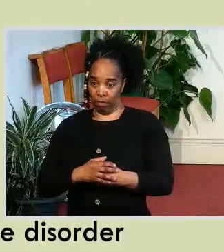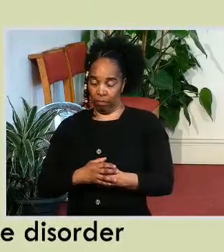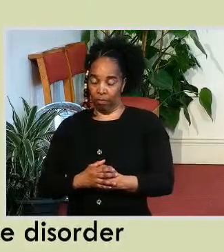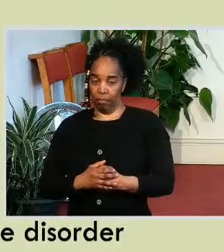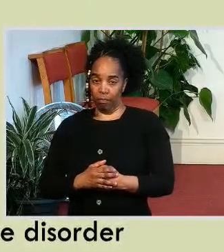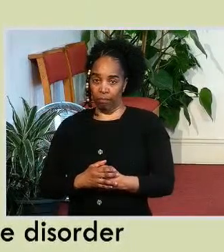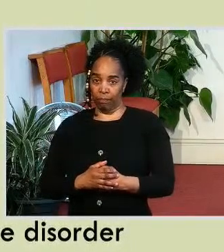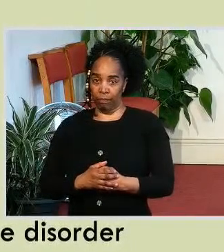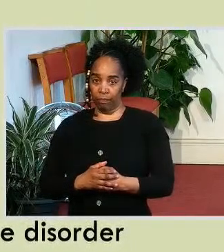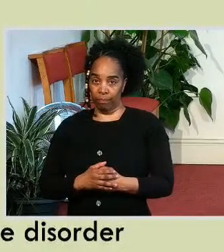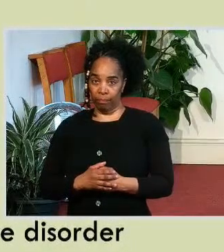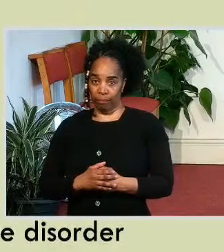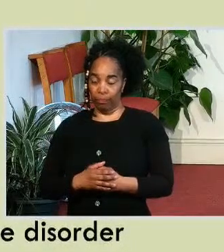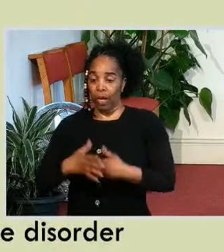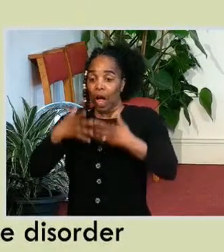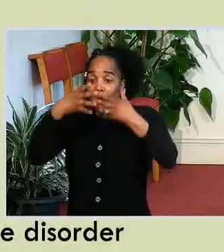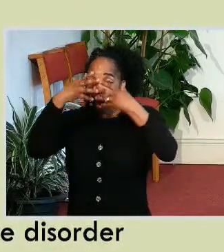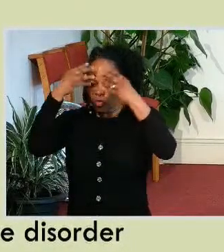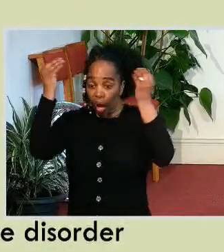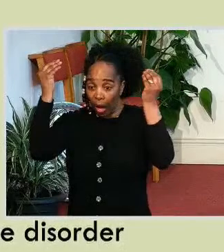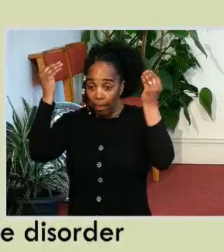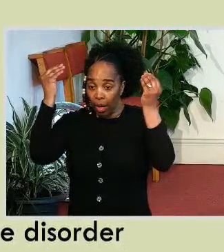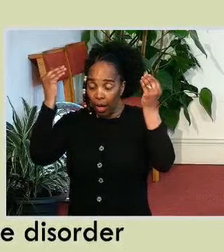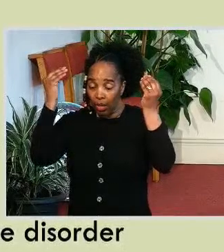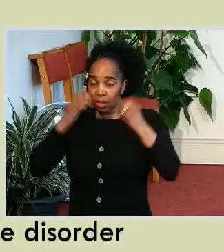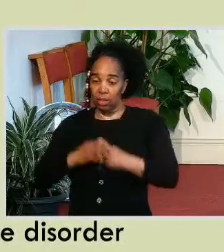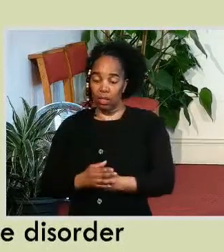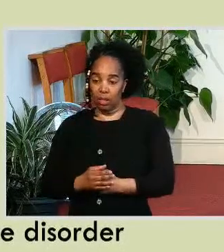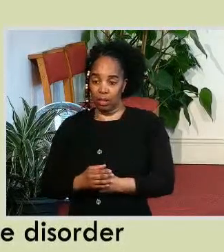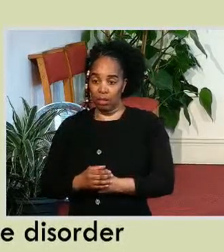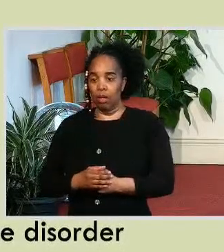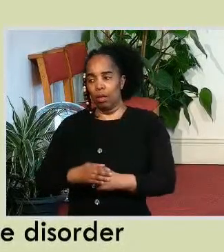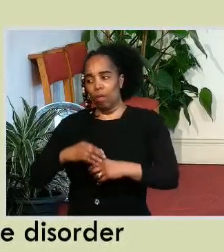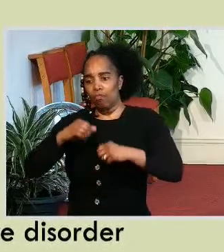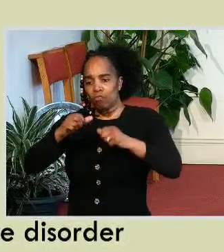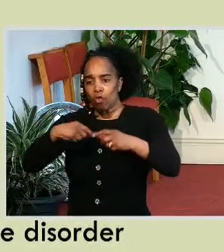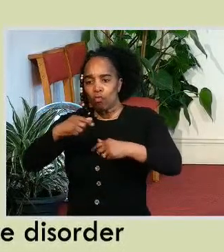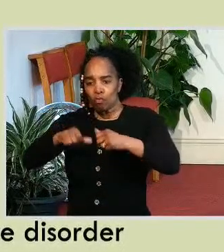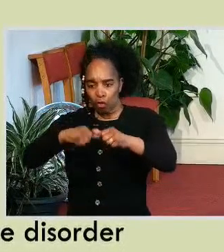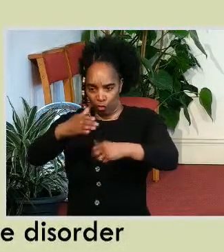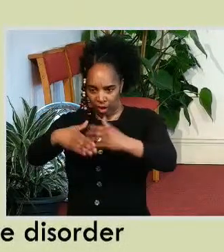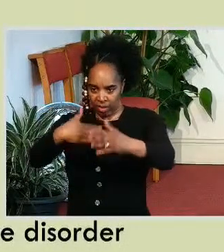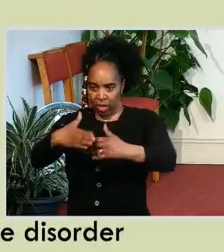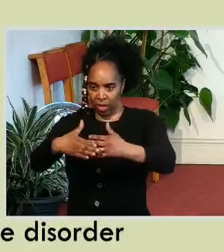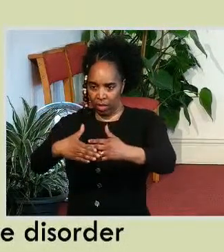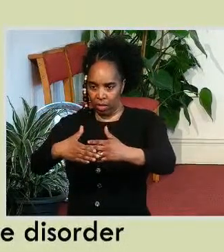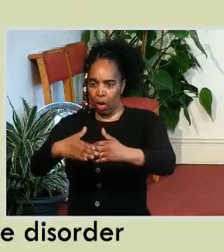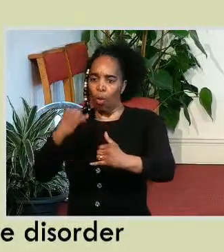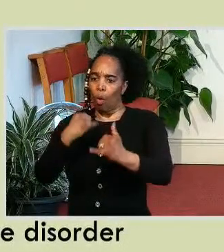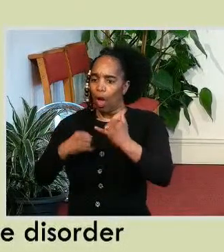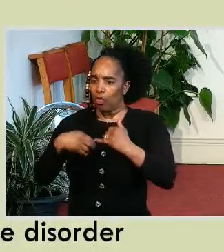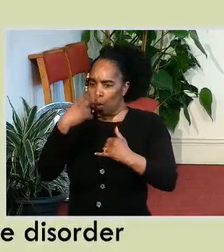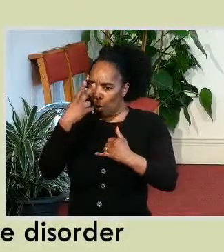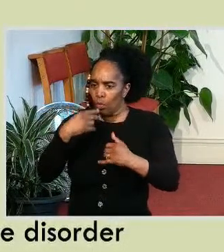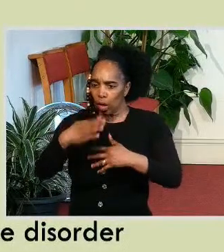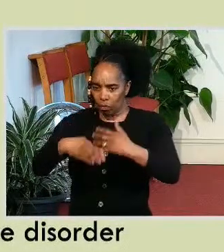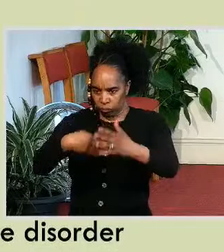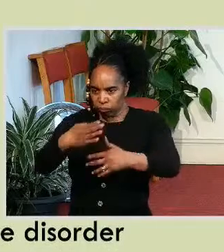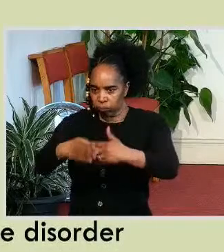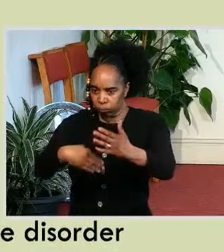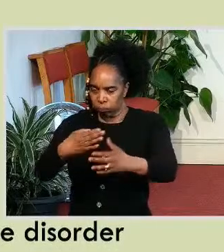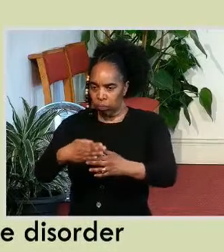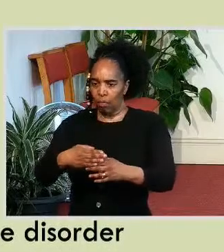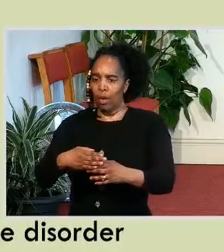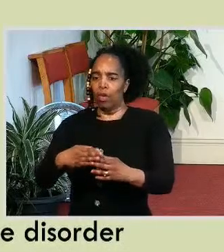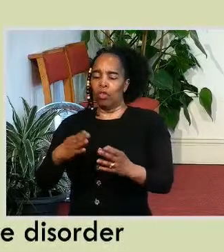So Alzheimer's in particular, as I mentioned, we consider it as a progressive illness, so it gets worse. And it's